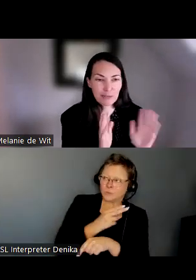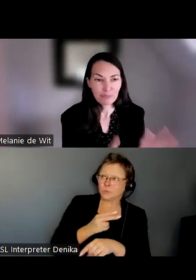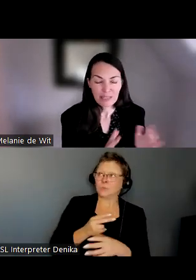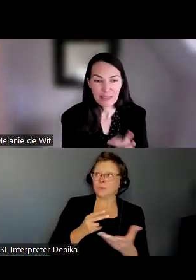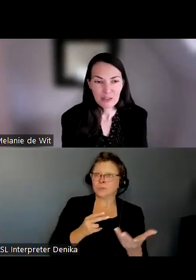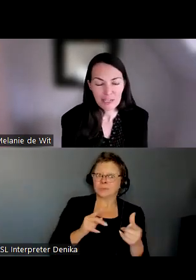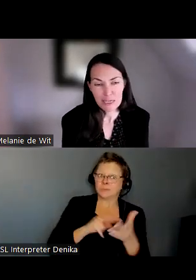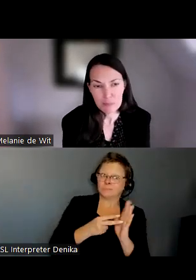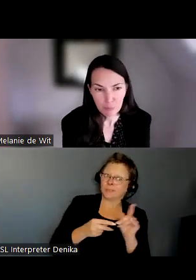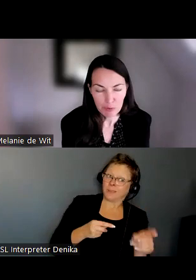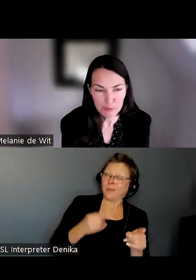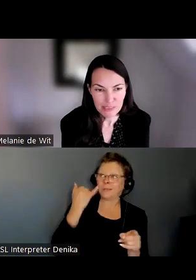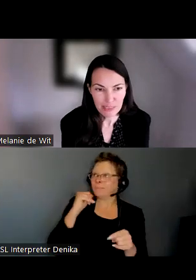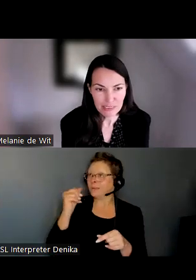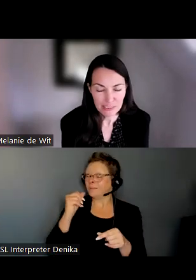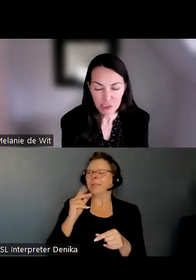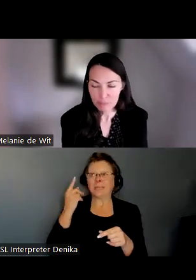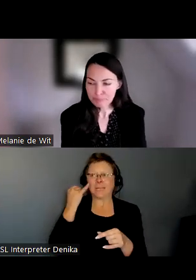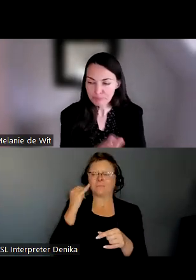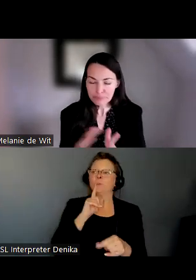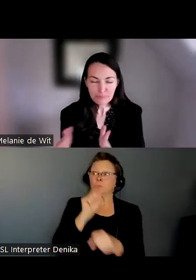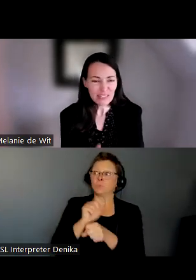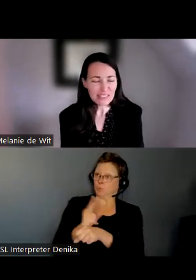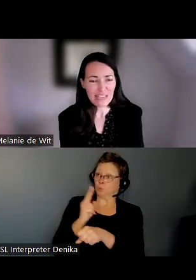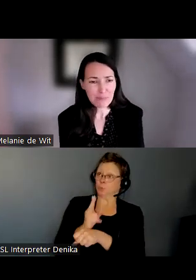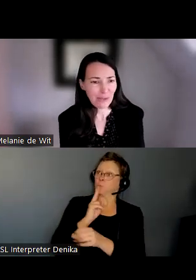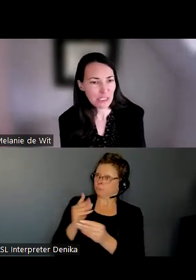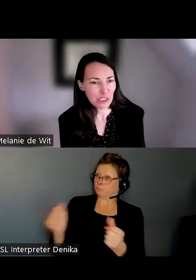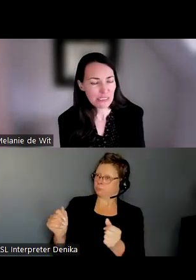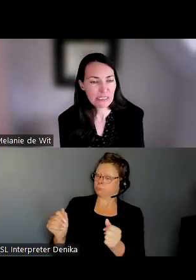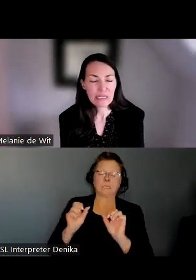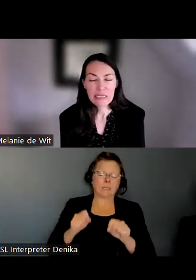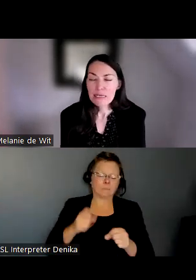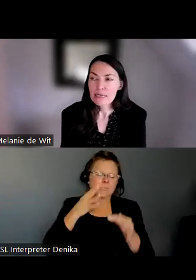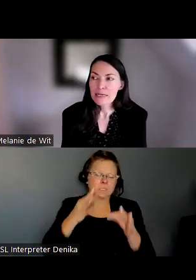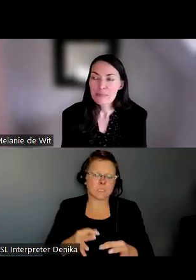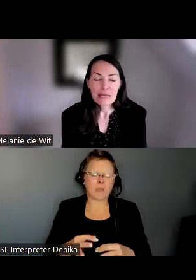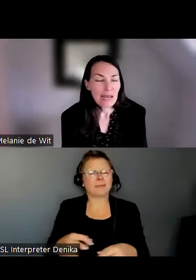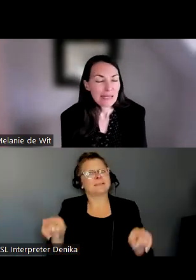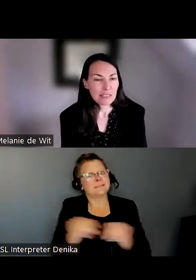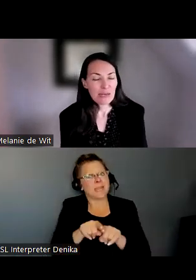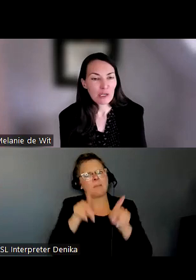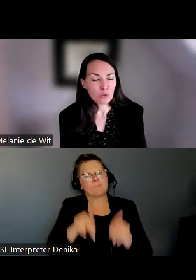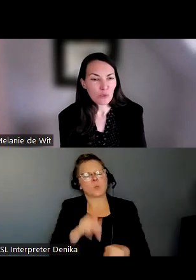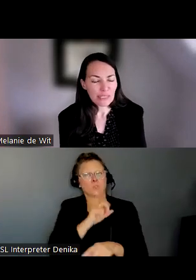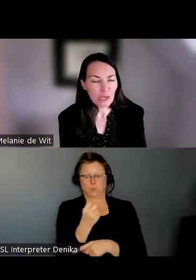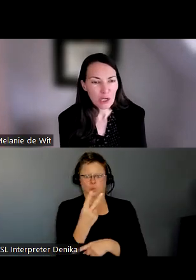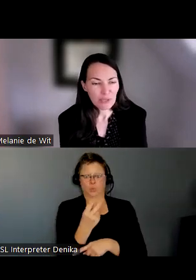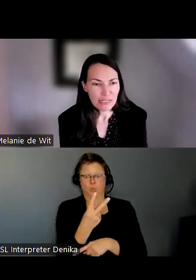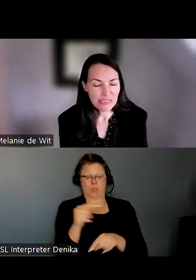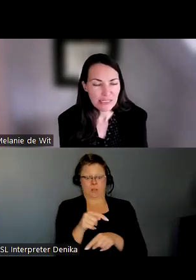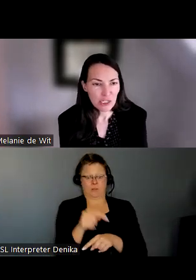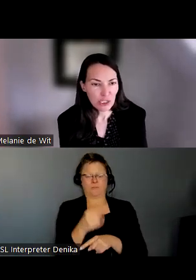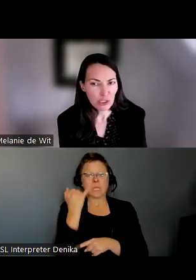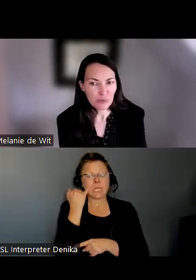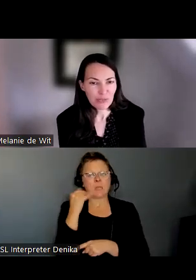the cream. They're capable with respect to that decision. Same patient has to make a really